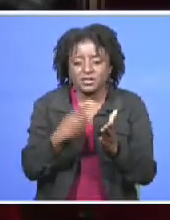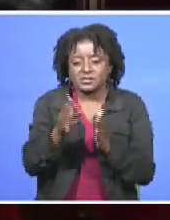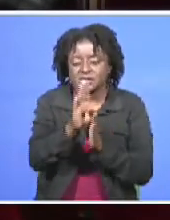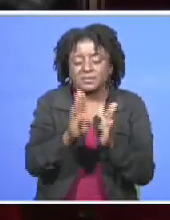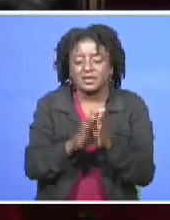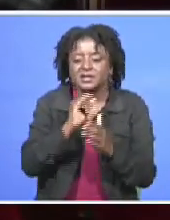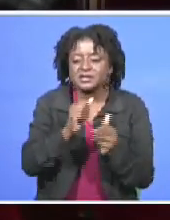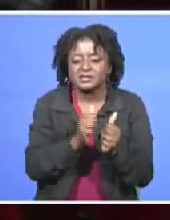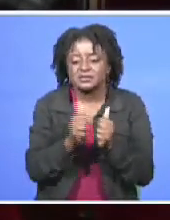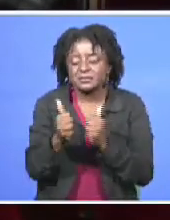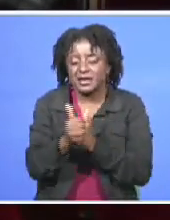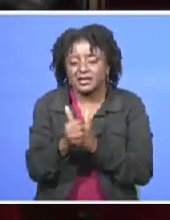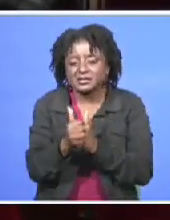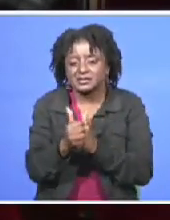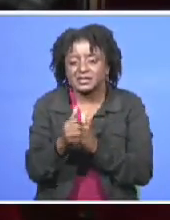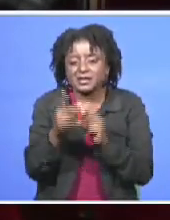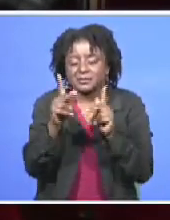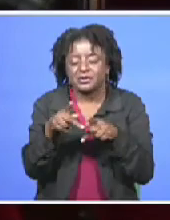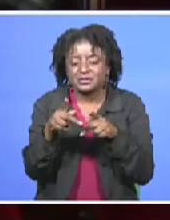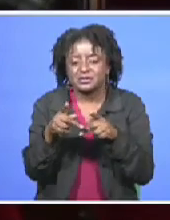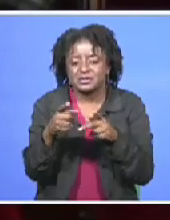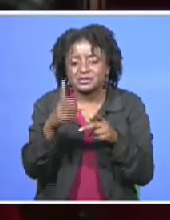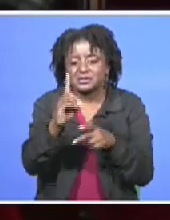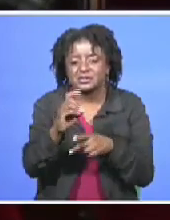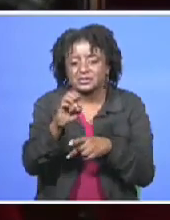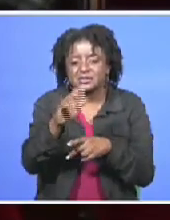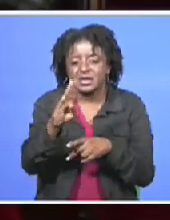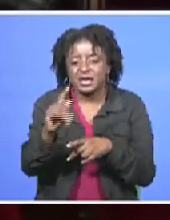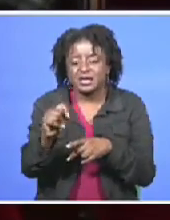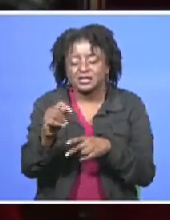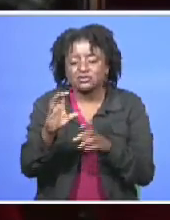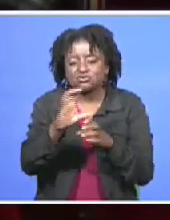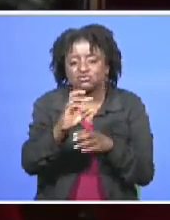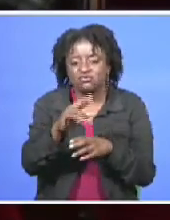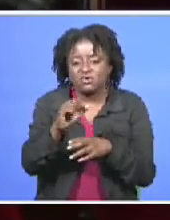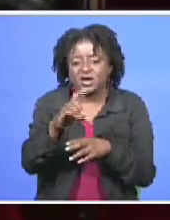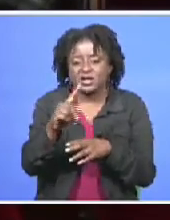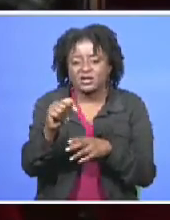rating won't be affected. For ZNS Network News, I'm DeAndre Williamson.